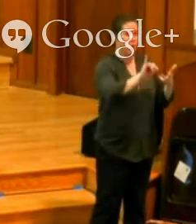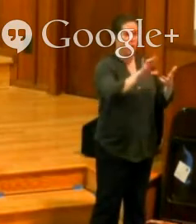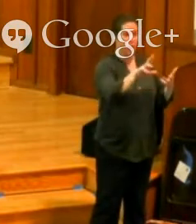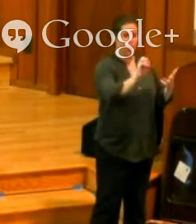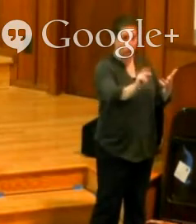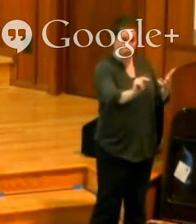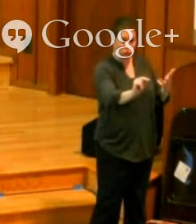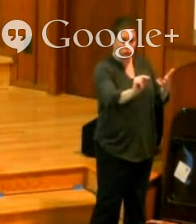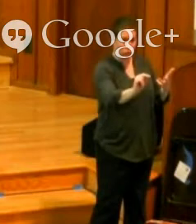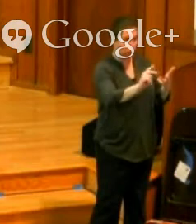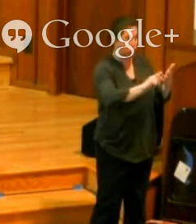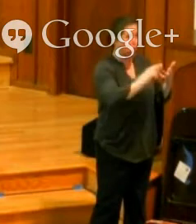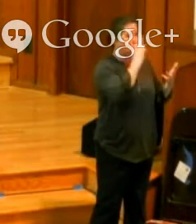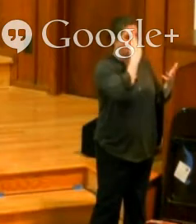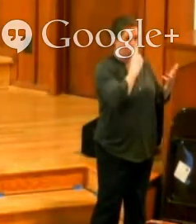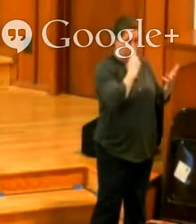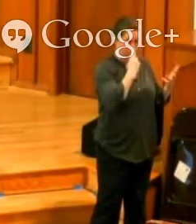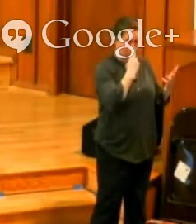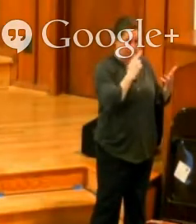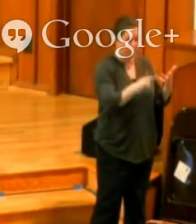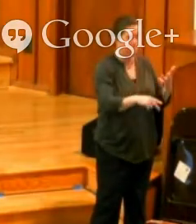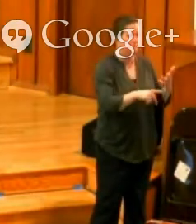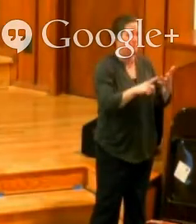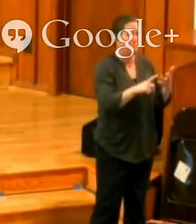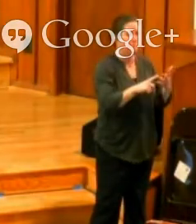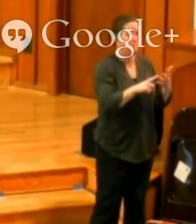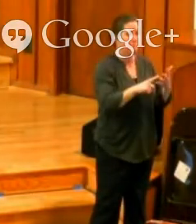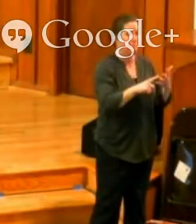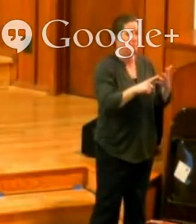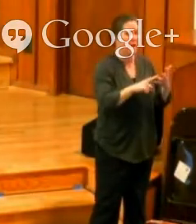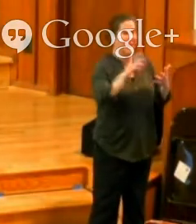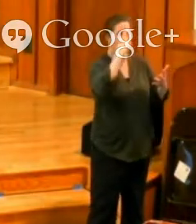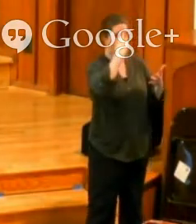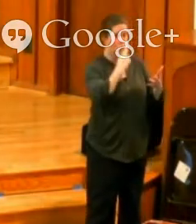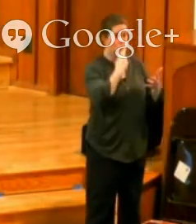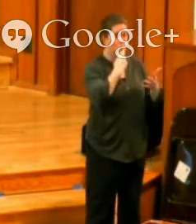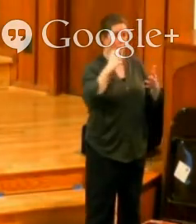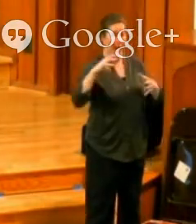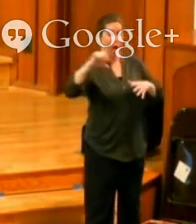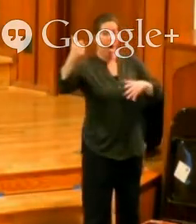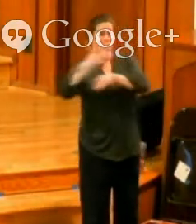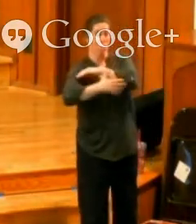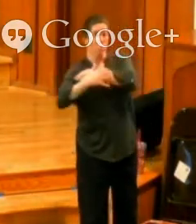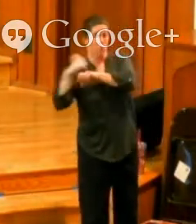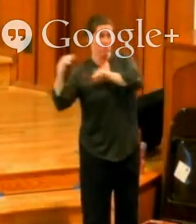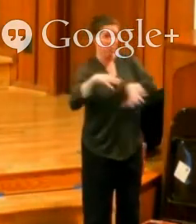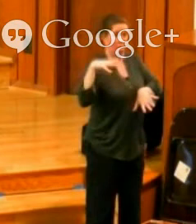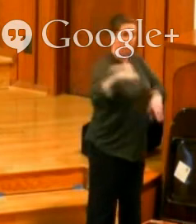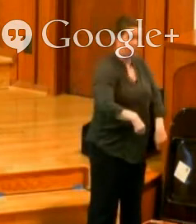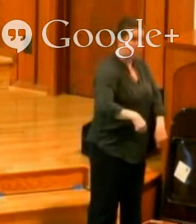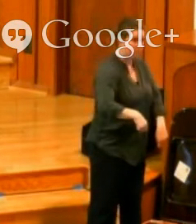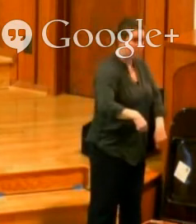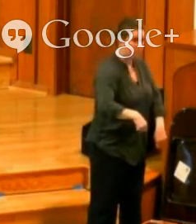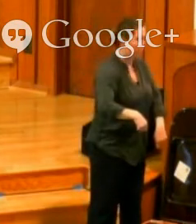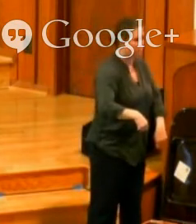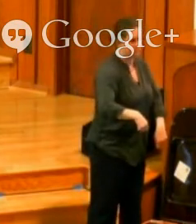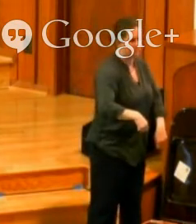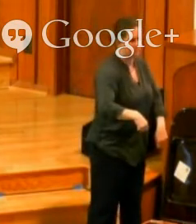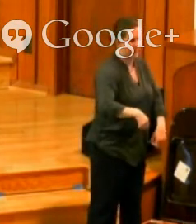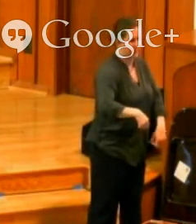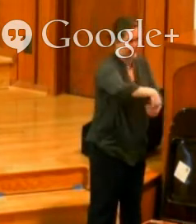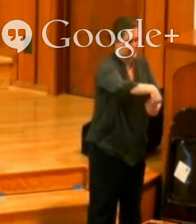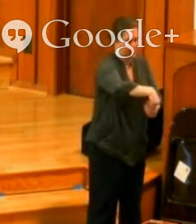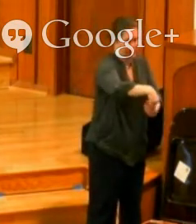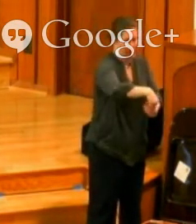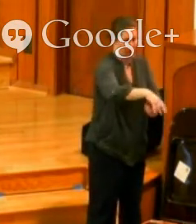all about? Rome. And Rome, was it conquered from without? No, what happened to Rome? It